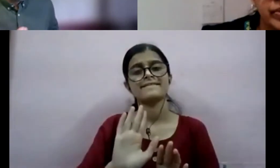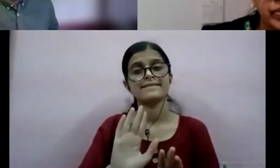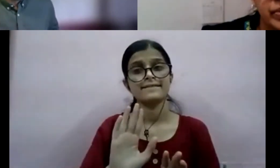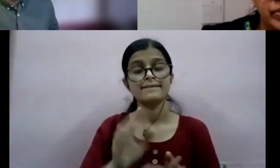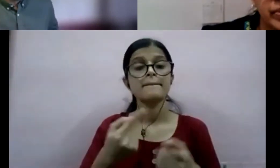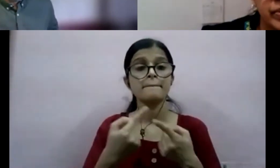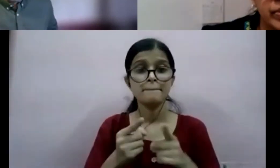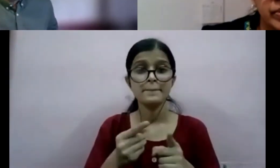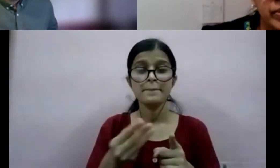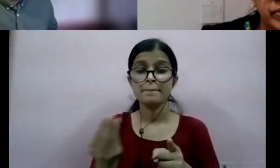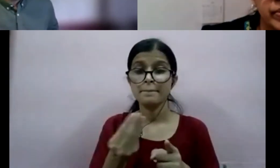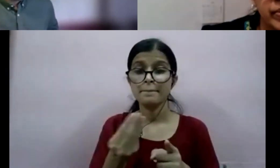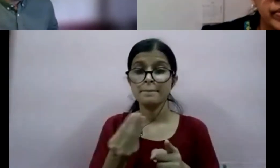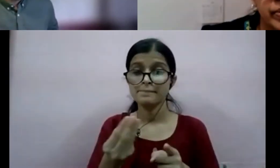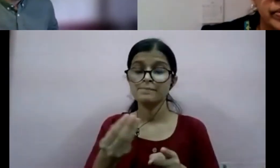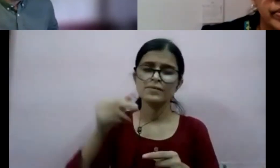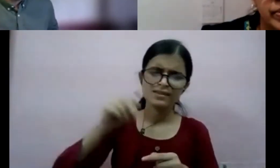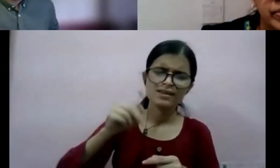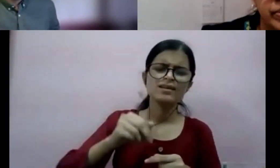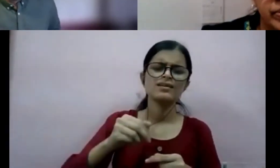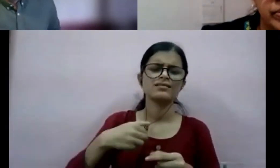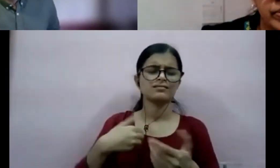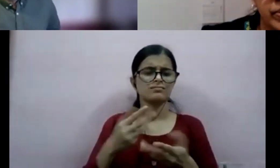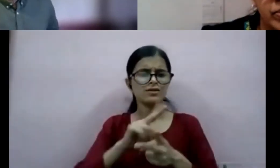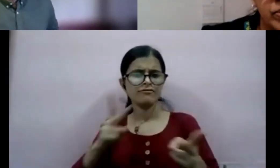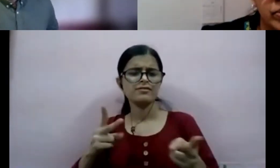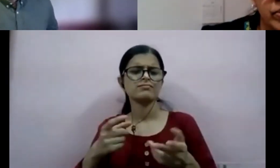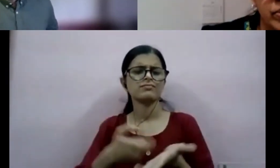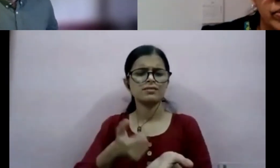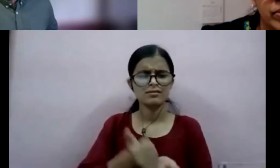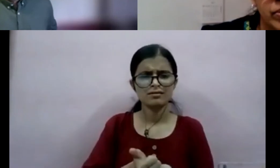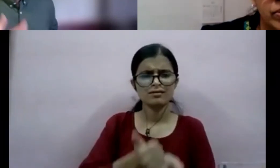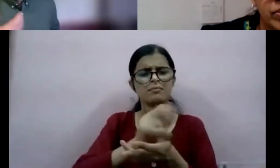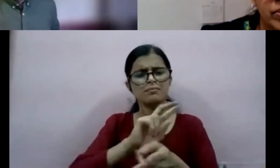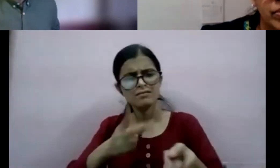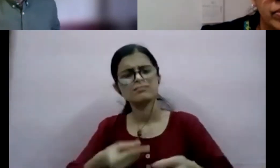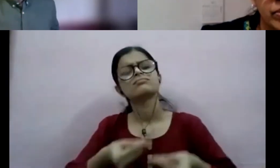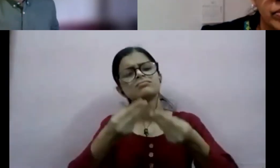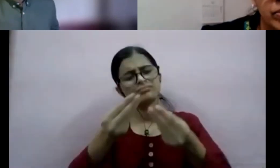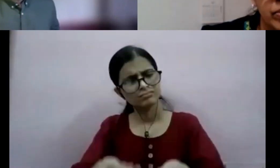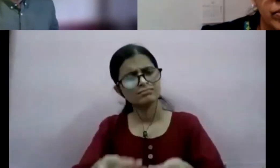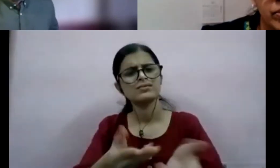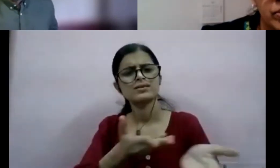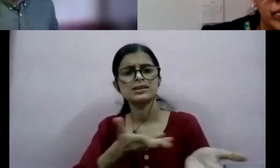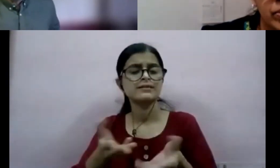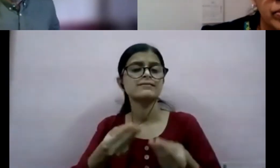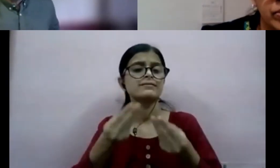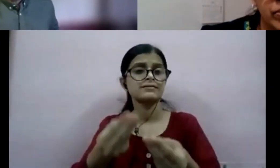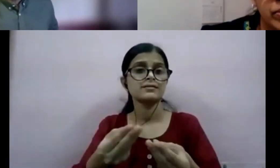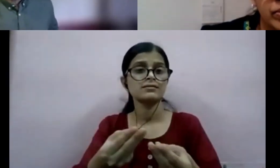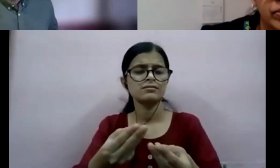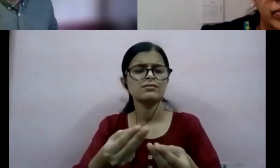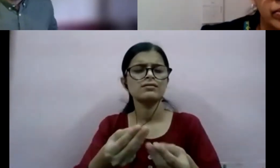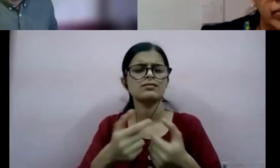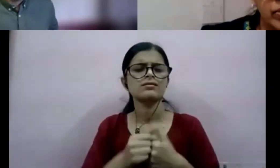to do that sort of thing, we need big data as well. So autobiography is one way, but we also need large data. We need quantitative